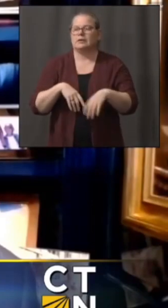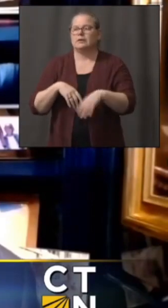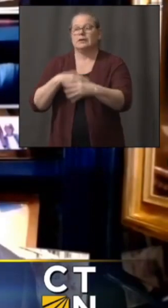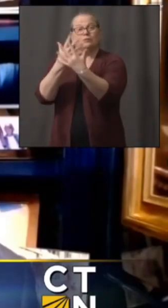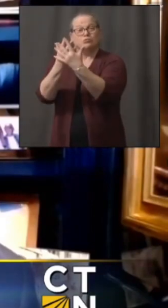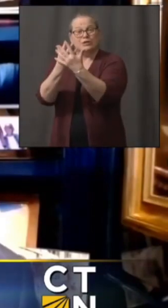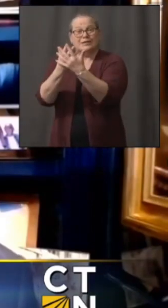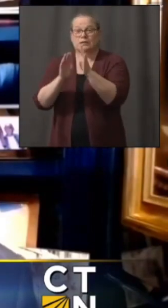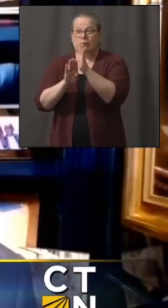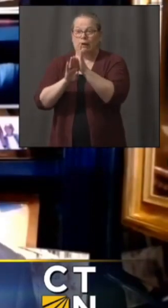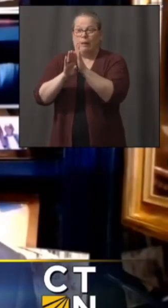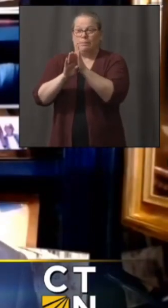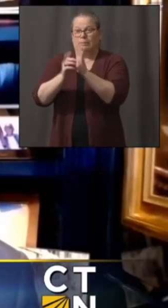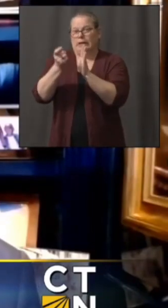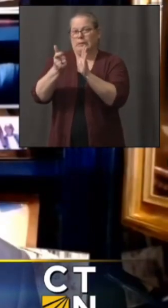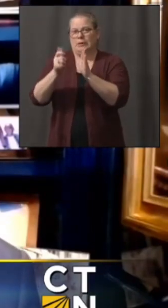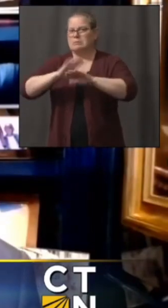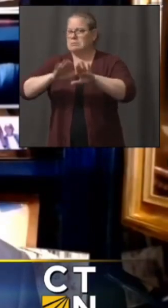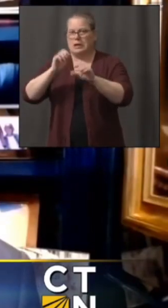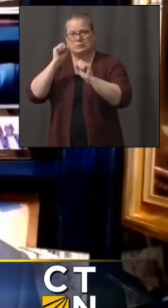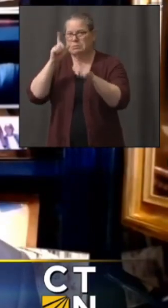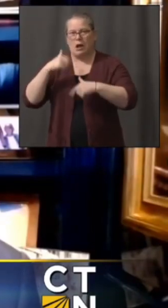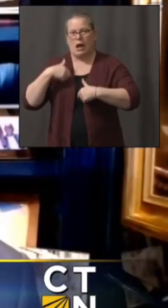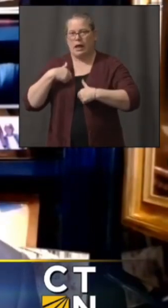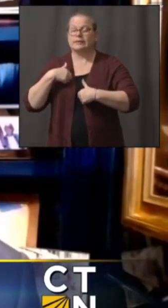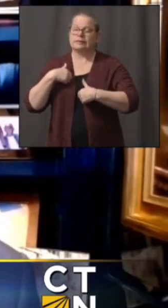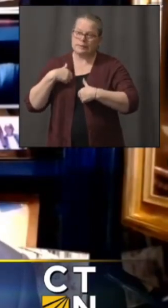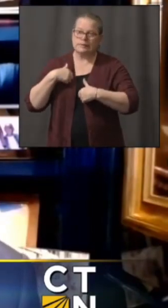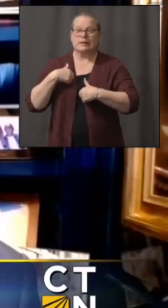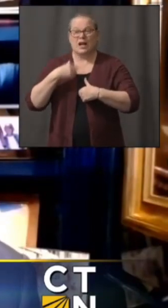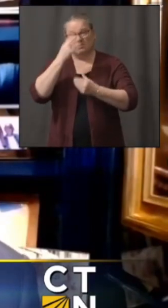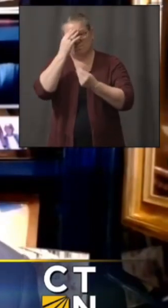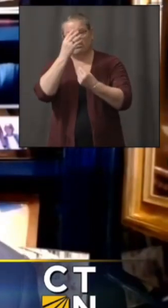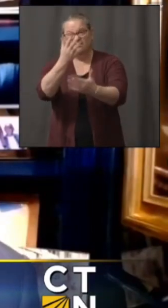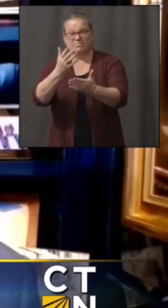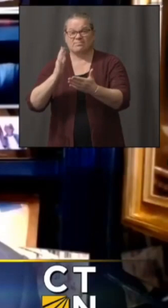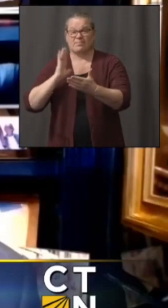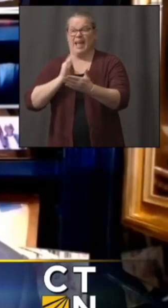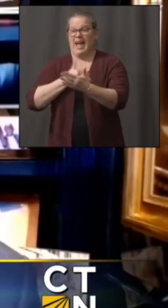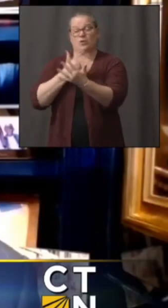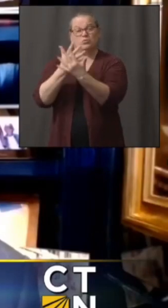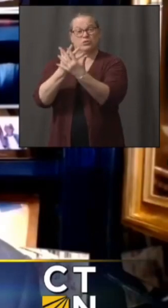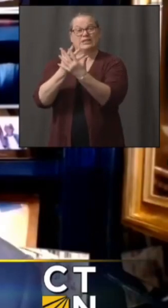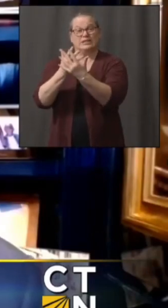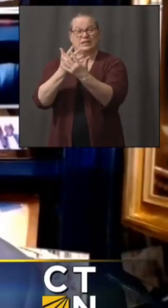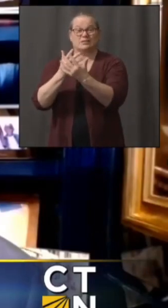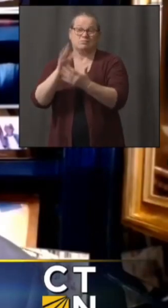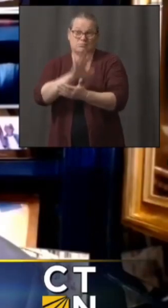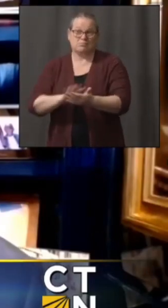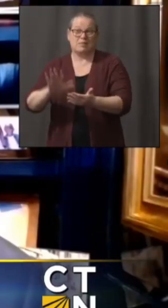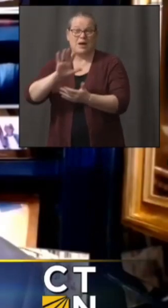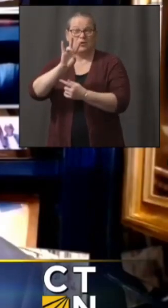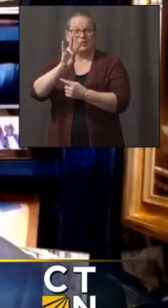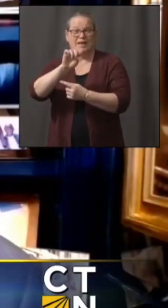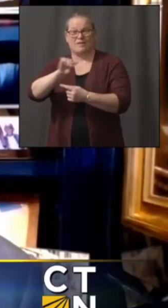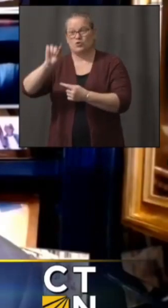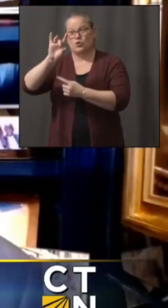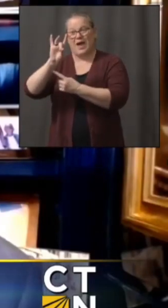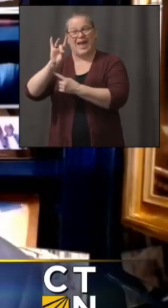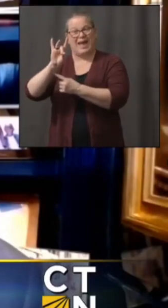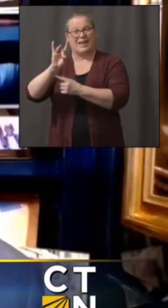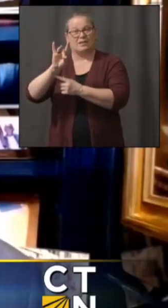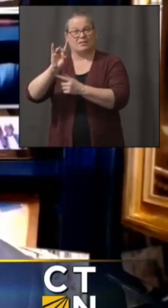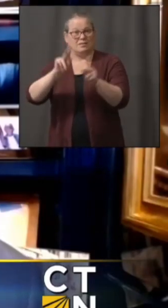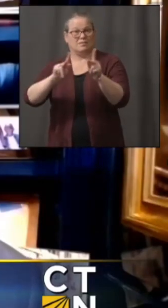you to know that it's been 7 or 8 fatalities in our correctional facilities, which are 7 or 8 too many, but